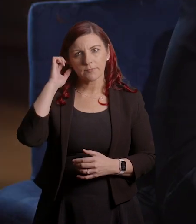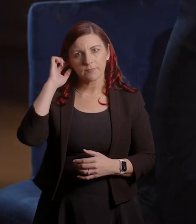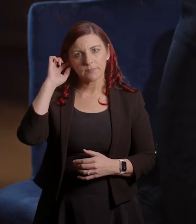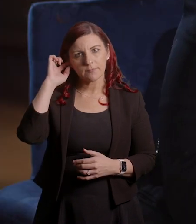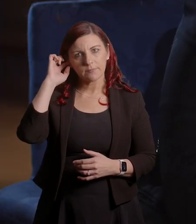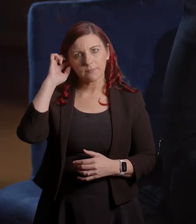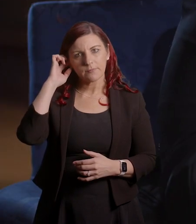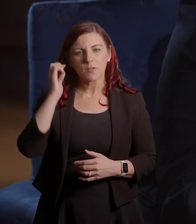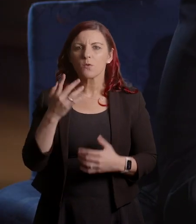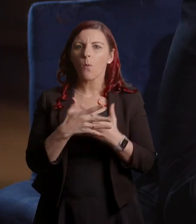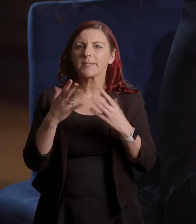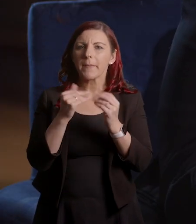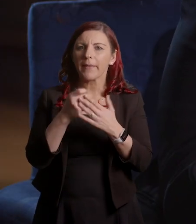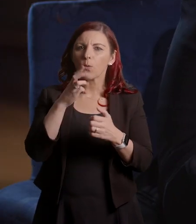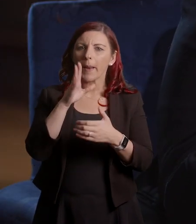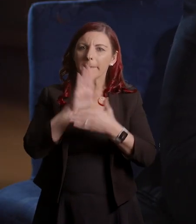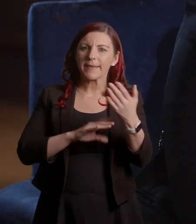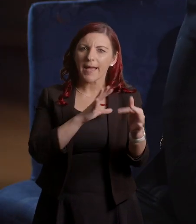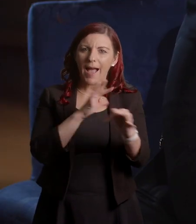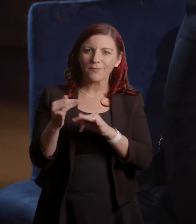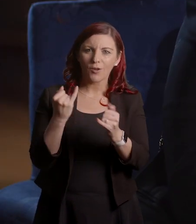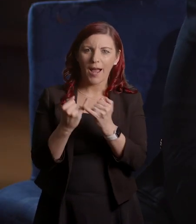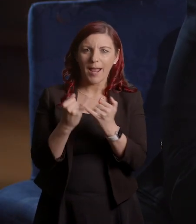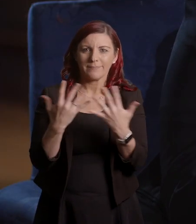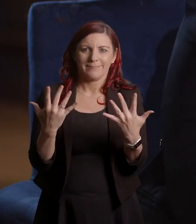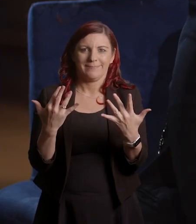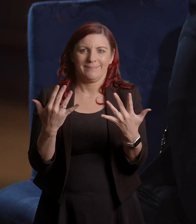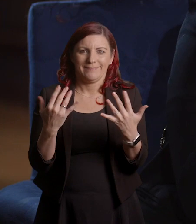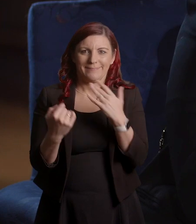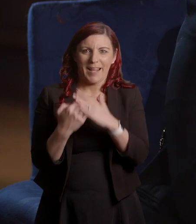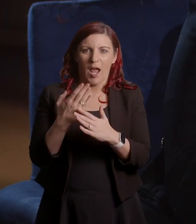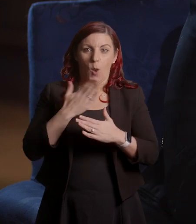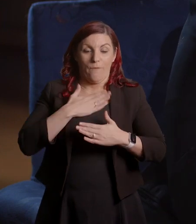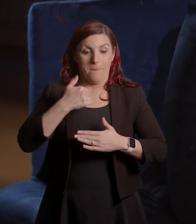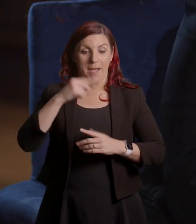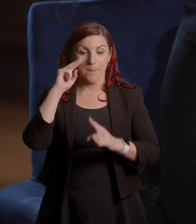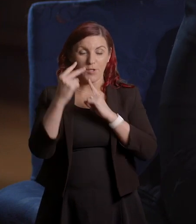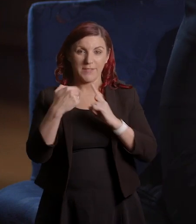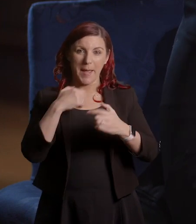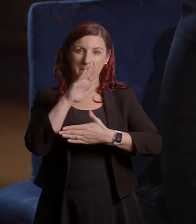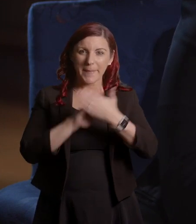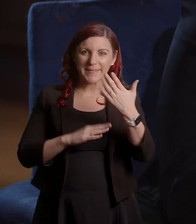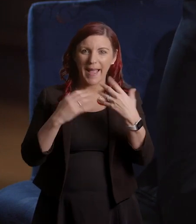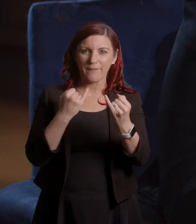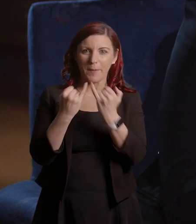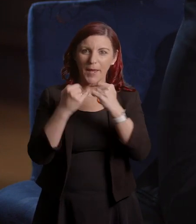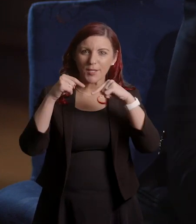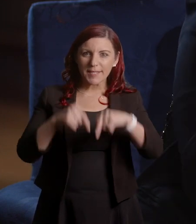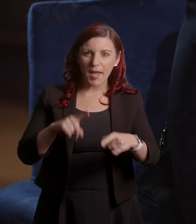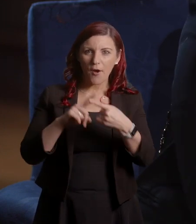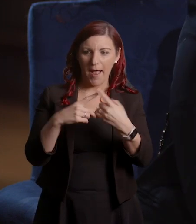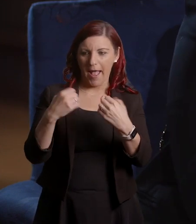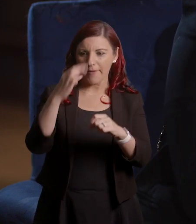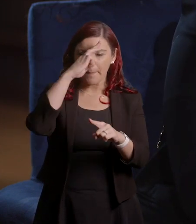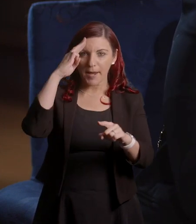What's the big thing you miss after the match? Like coming to the house, our side would be that we miss having the players here,